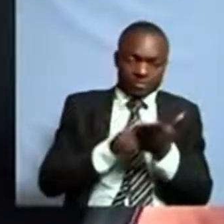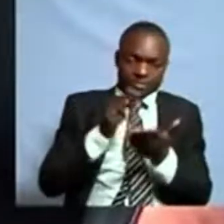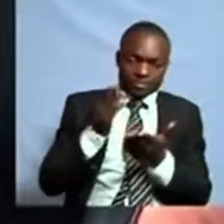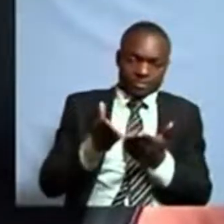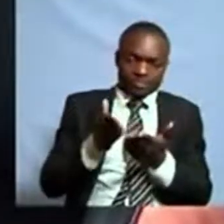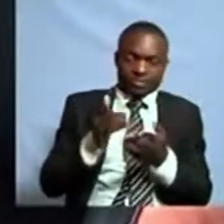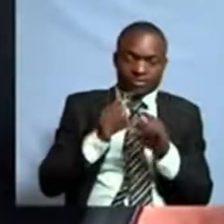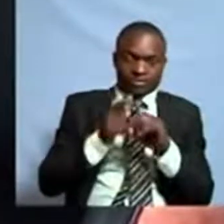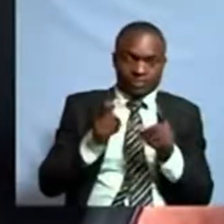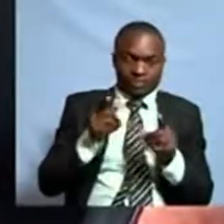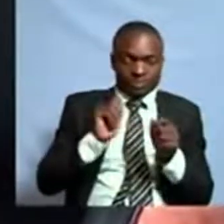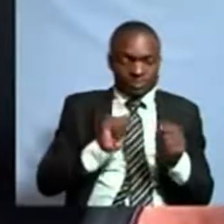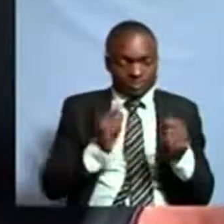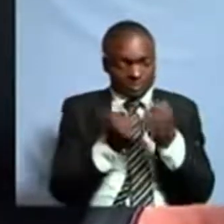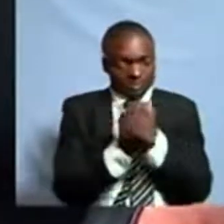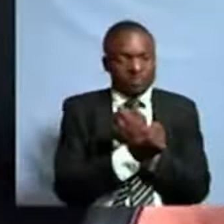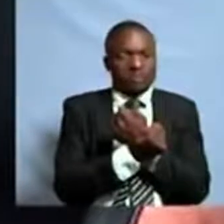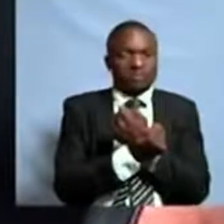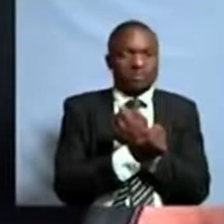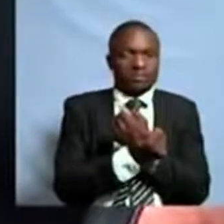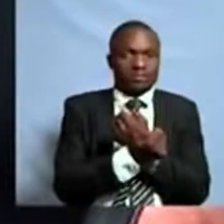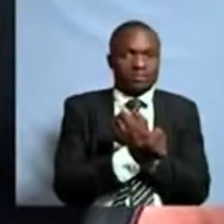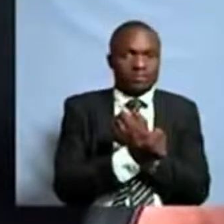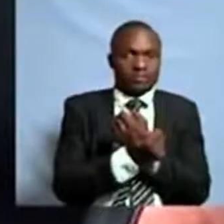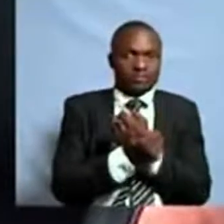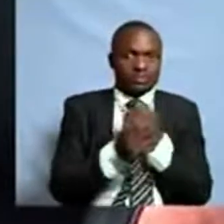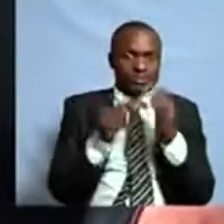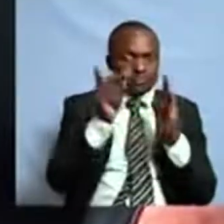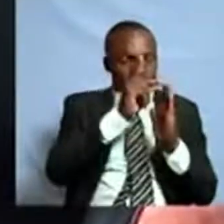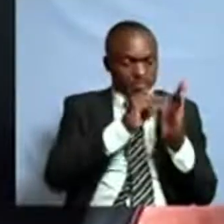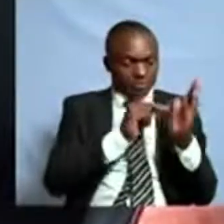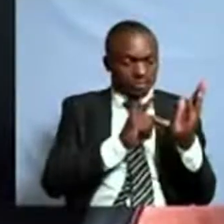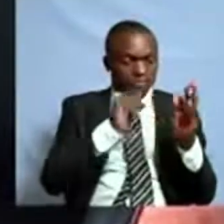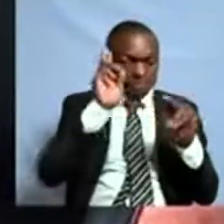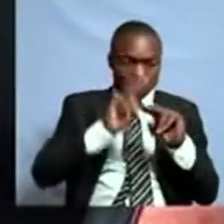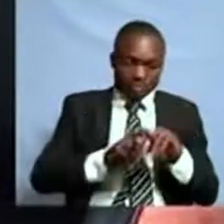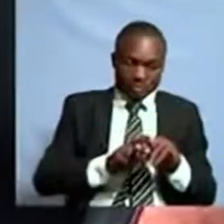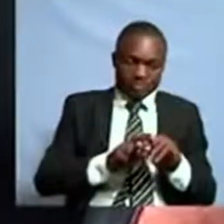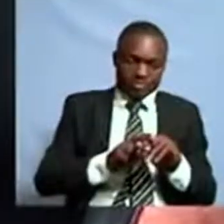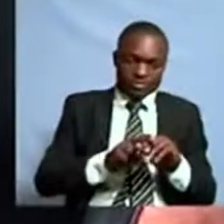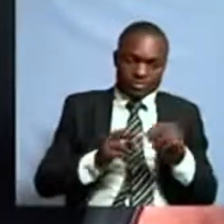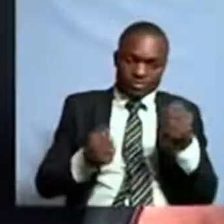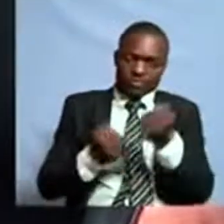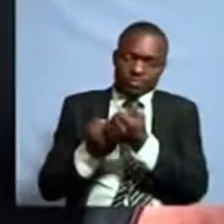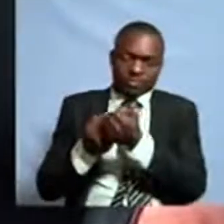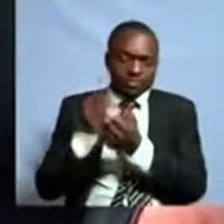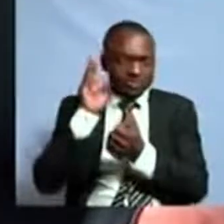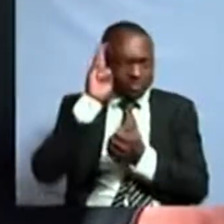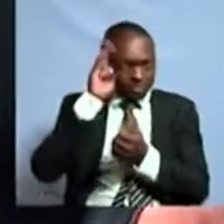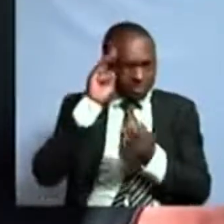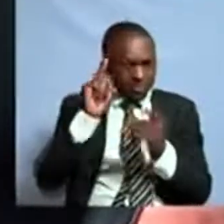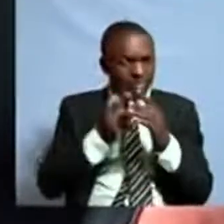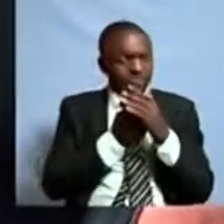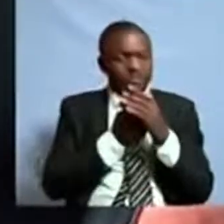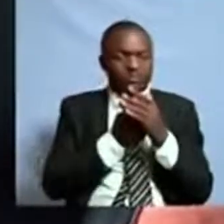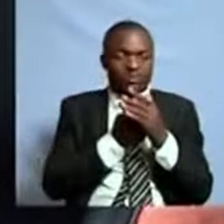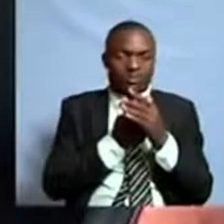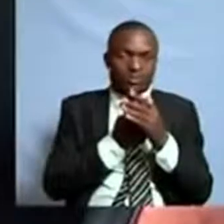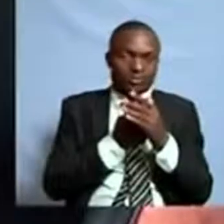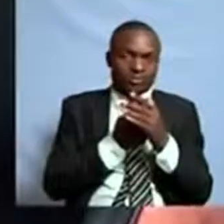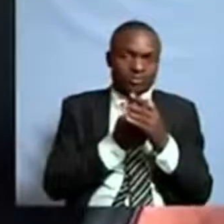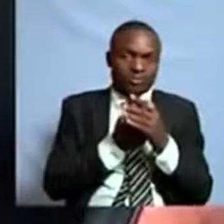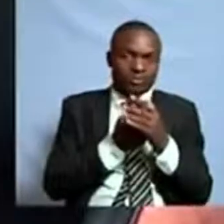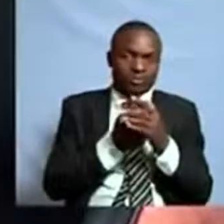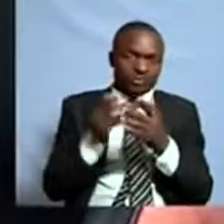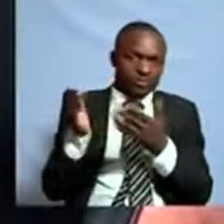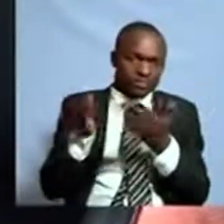otherwise, I think amendments, once the drafters sit down again with the sponsoring ministry to again be clear and of course propose them to